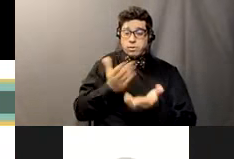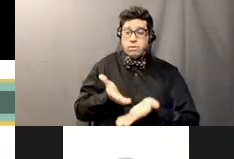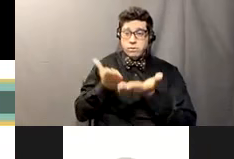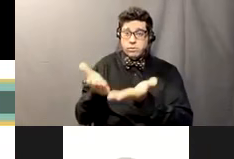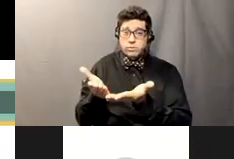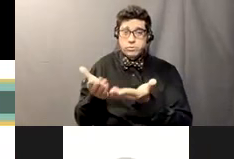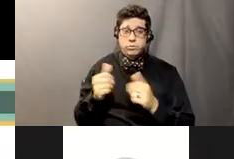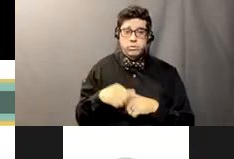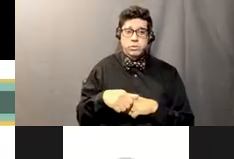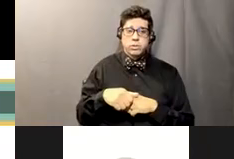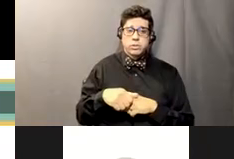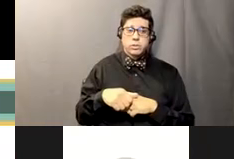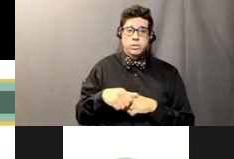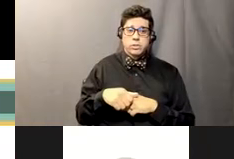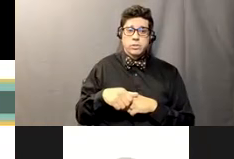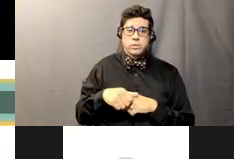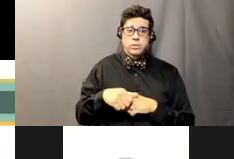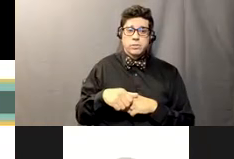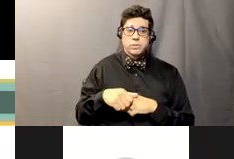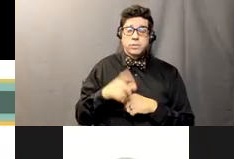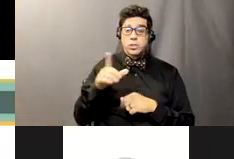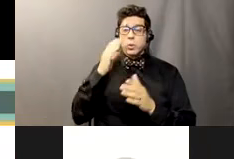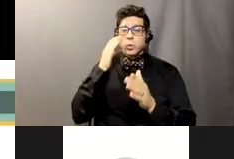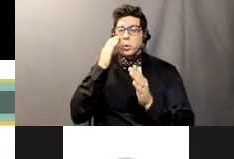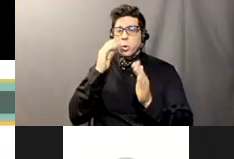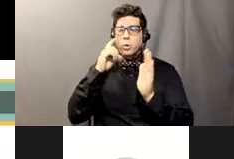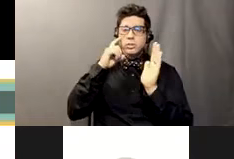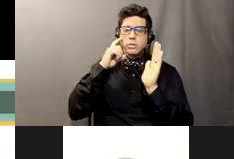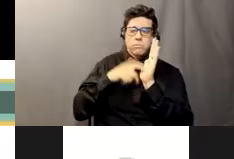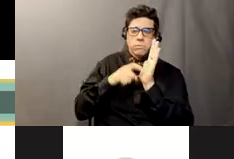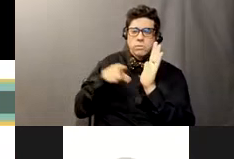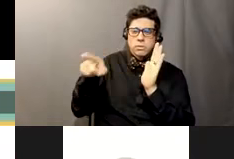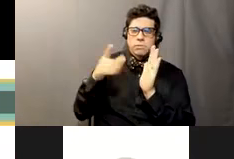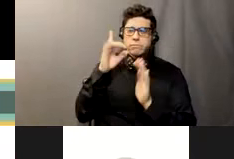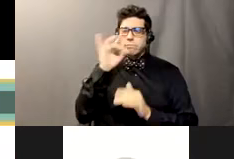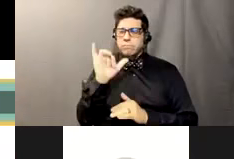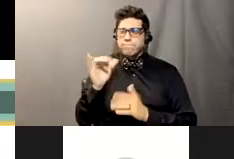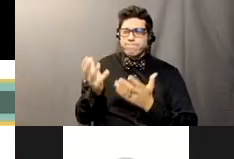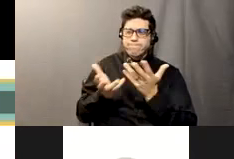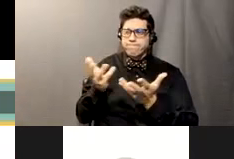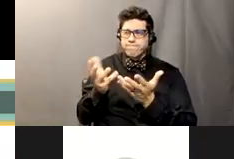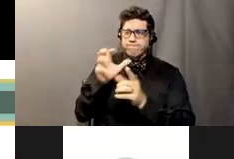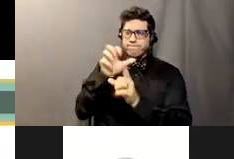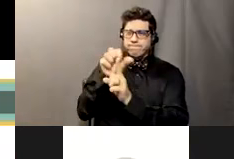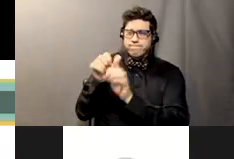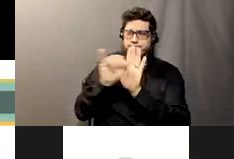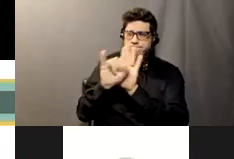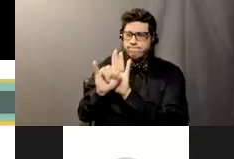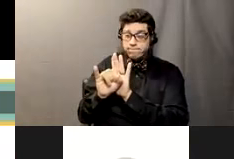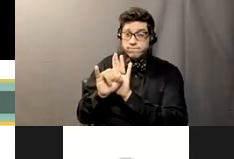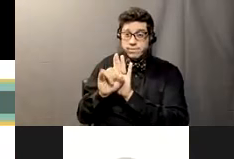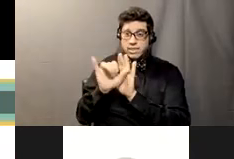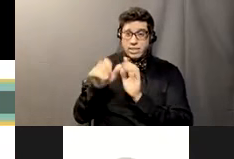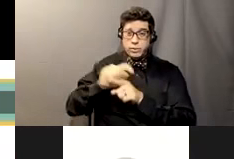the signs training. We can offer the assist training, whatever would